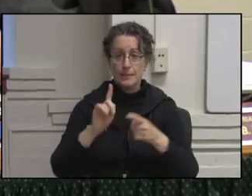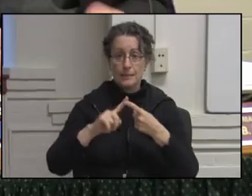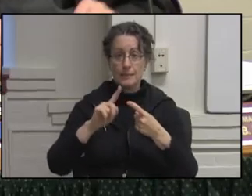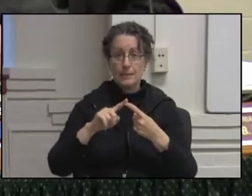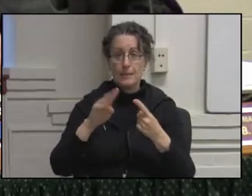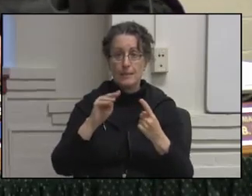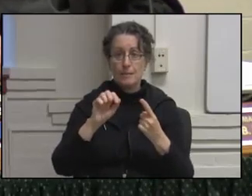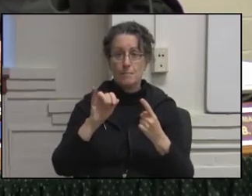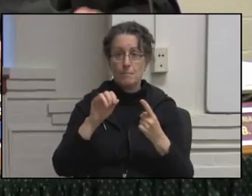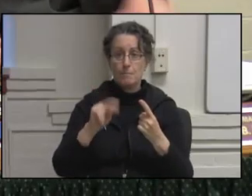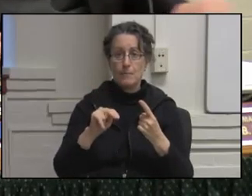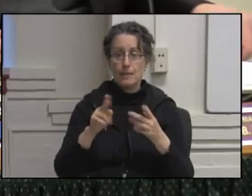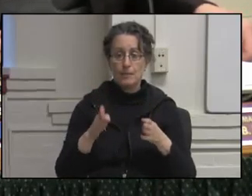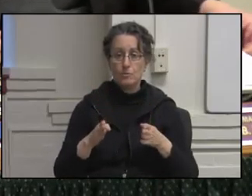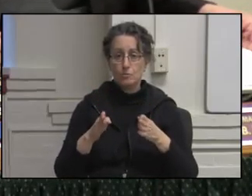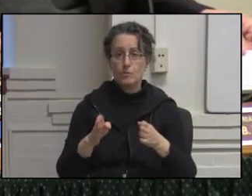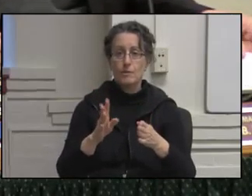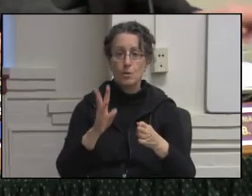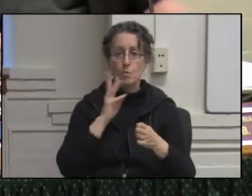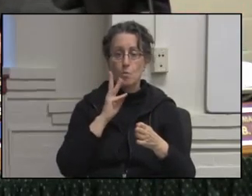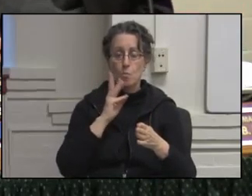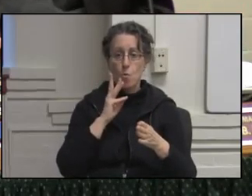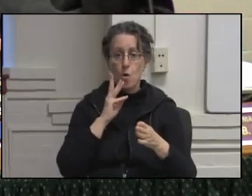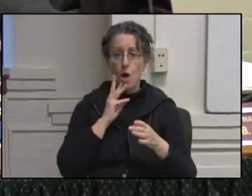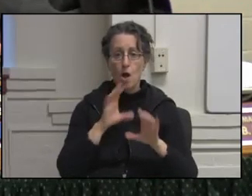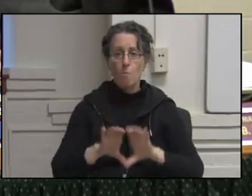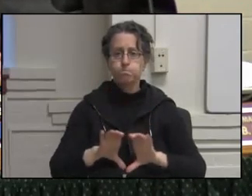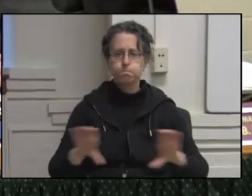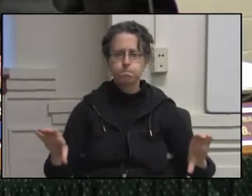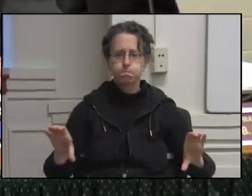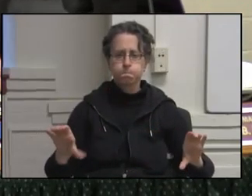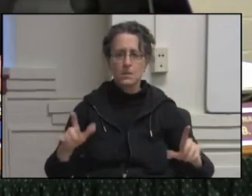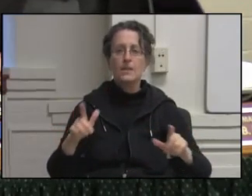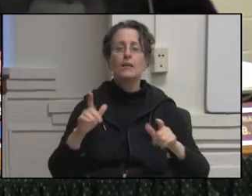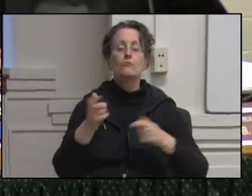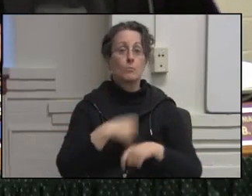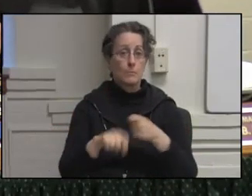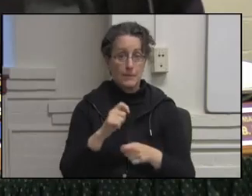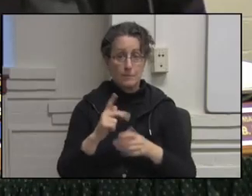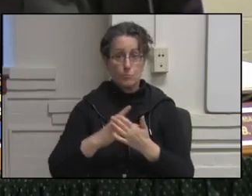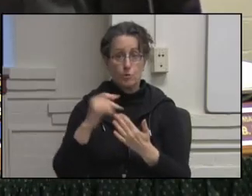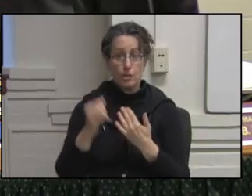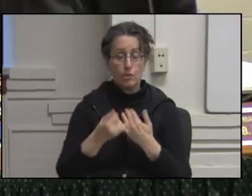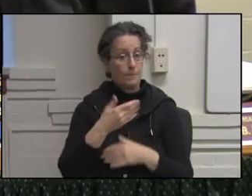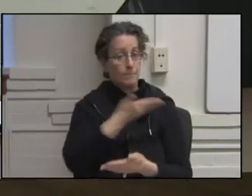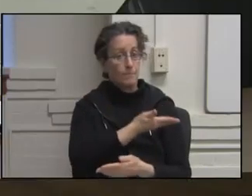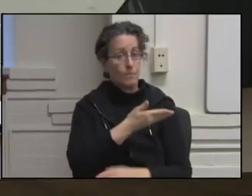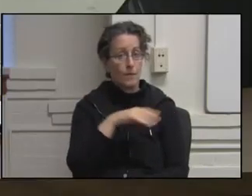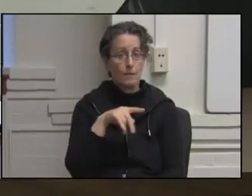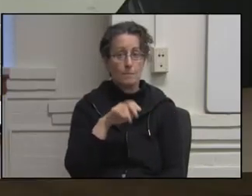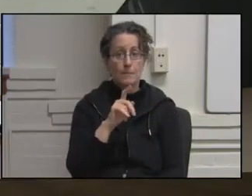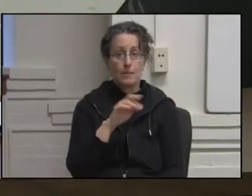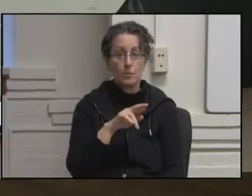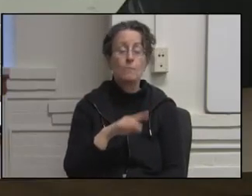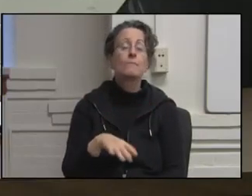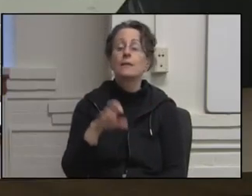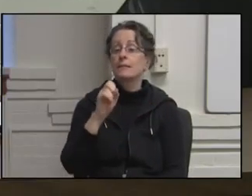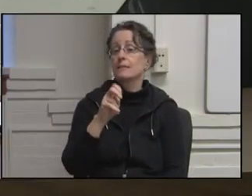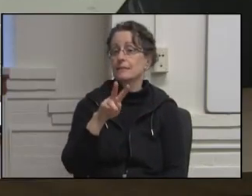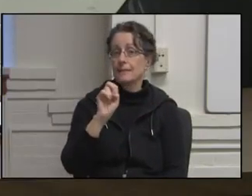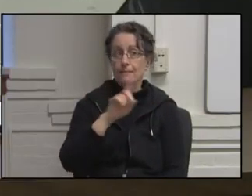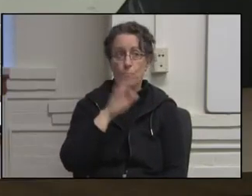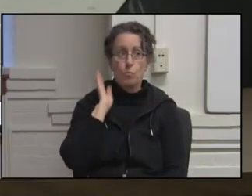Street Water Main Replacement Project, the big thing happening in town. Peter? Thank you. Steve is here and can speak to details that you